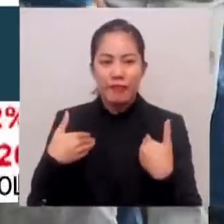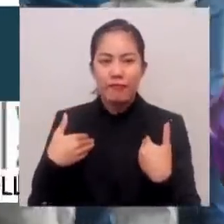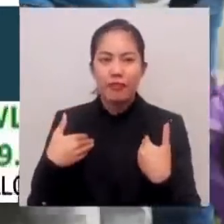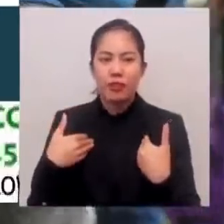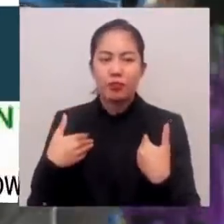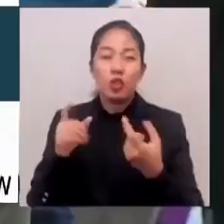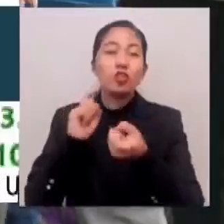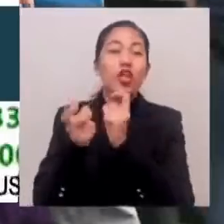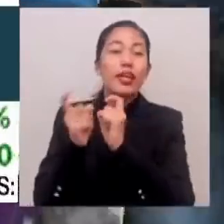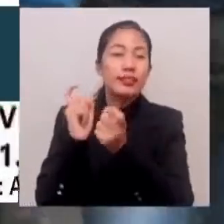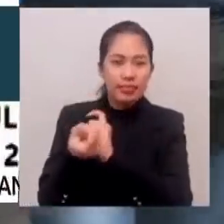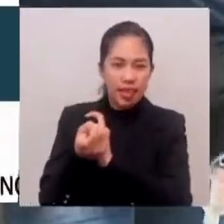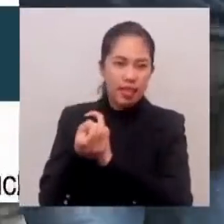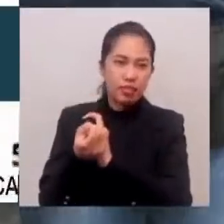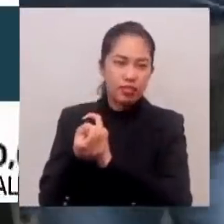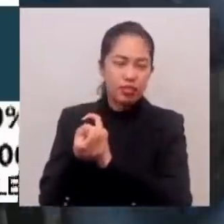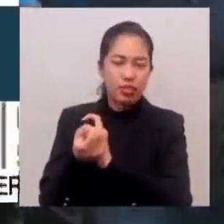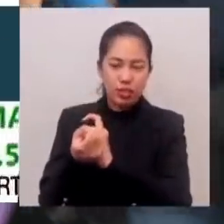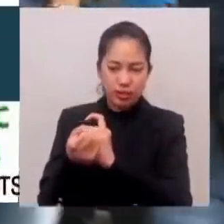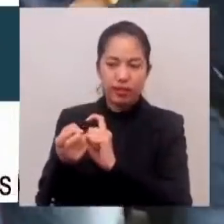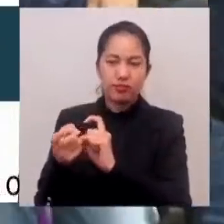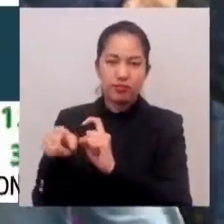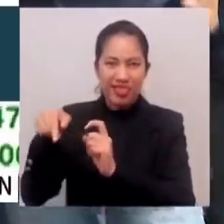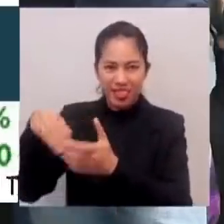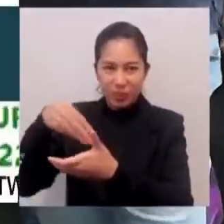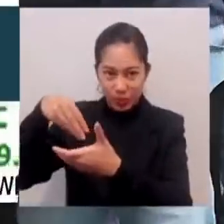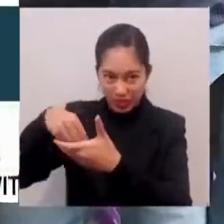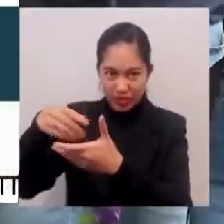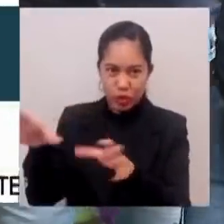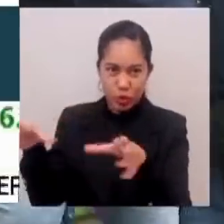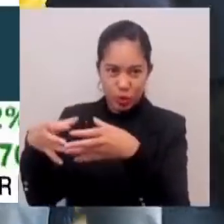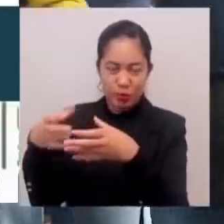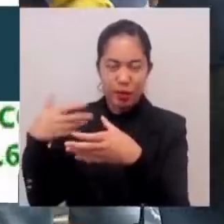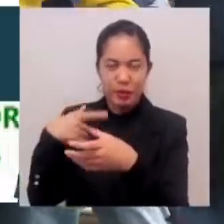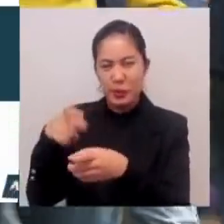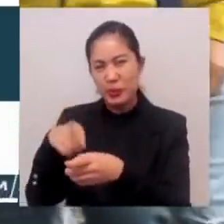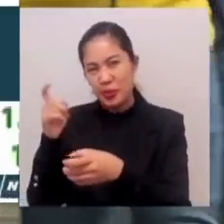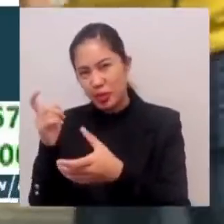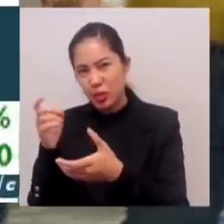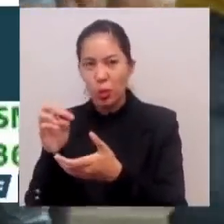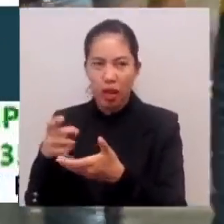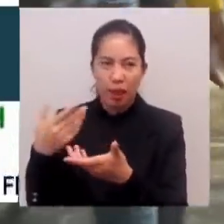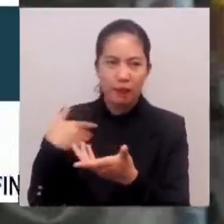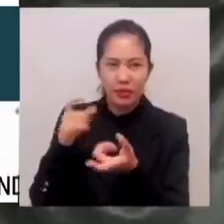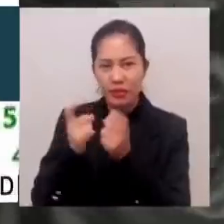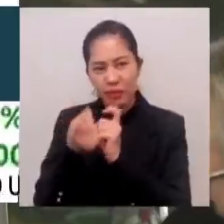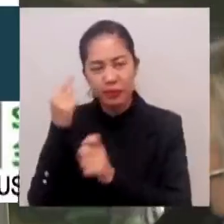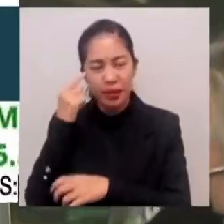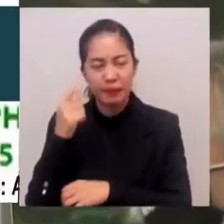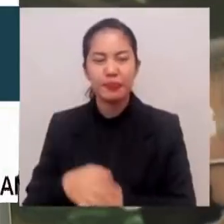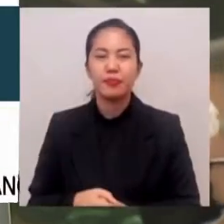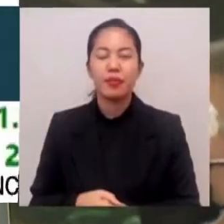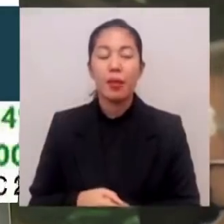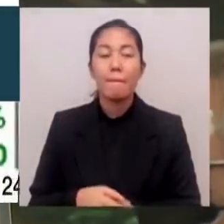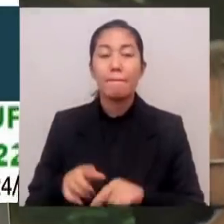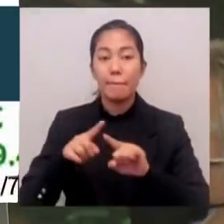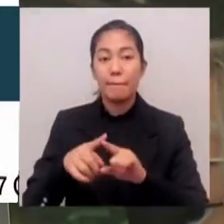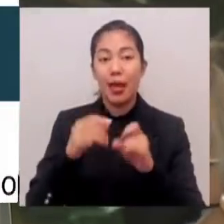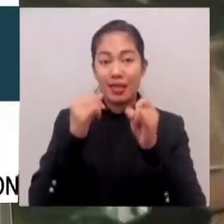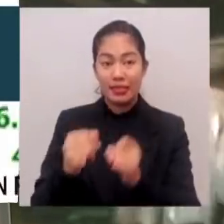the party or within the group. Now, as far as the decision of individual candidates to